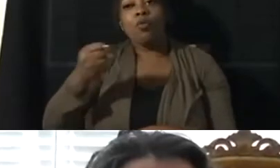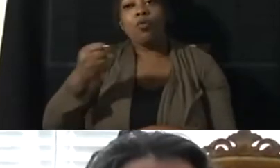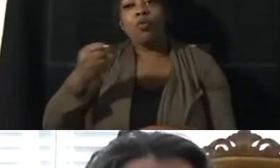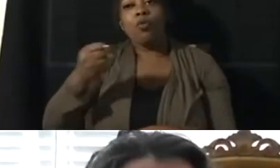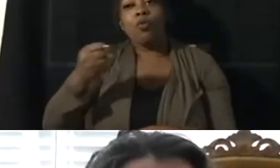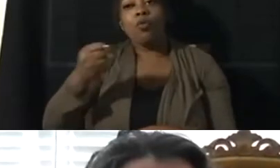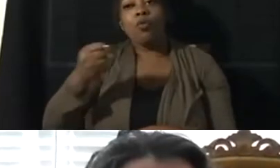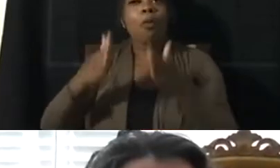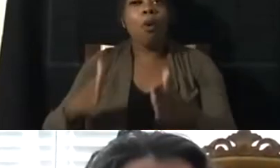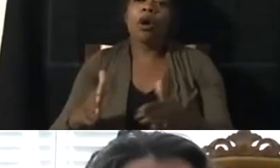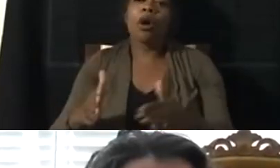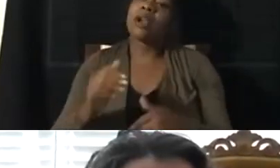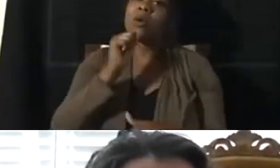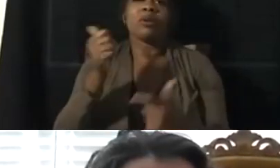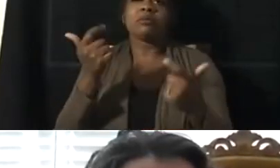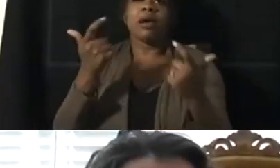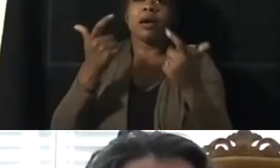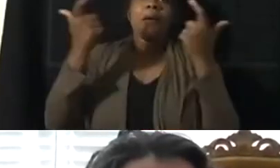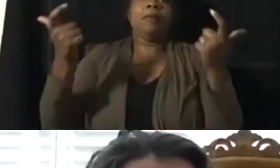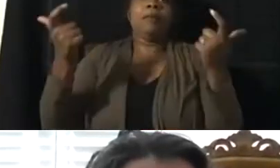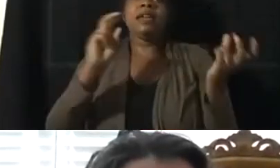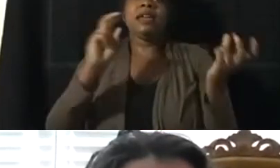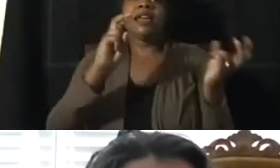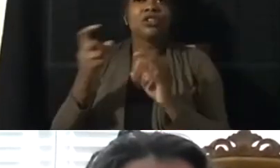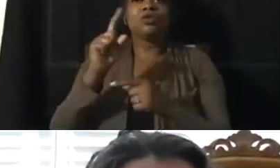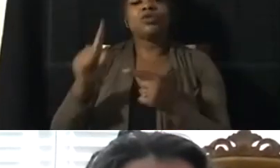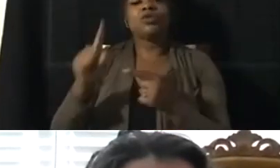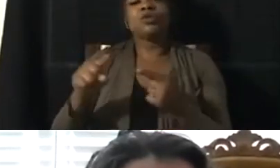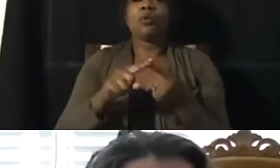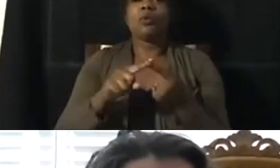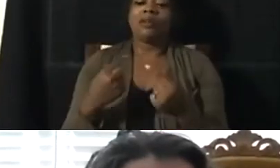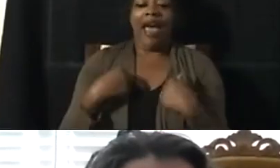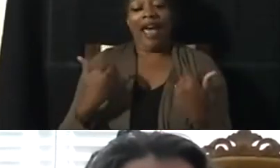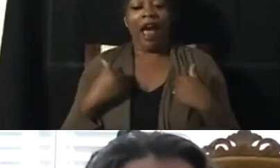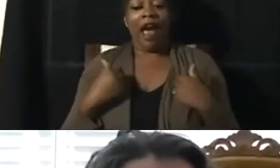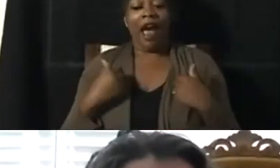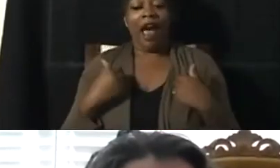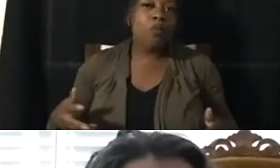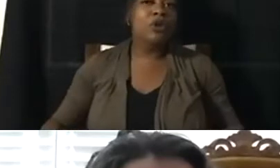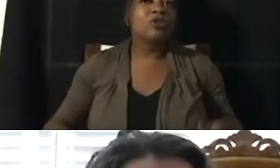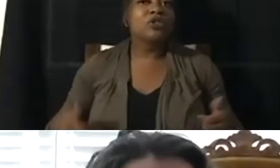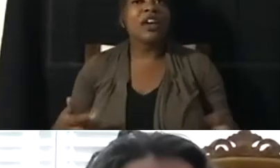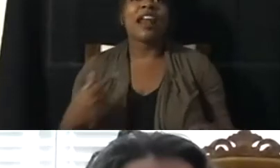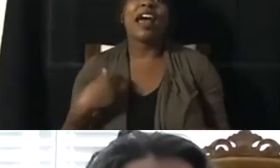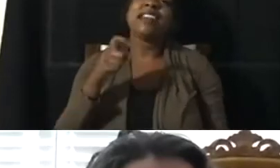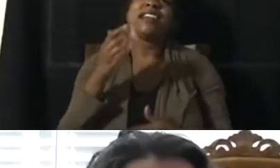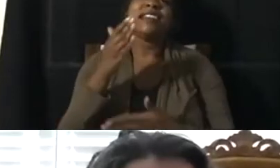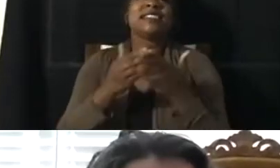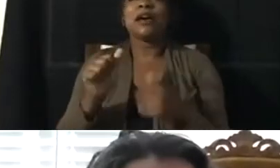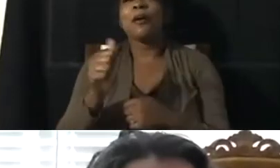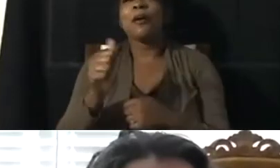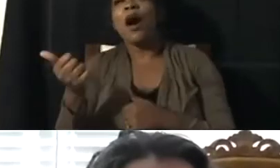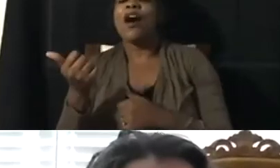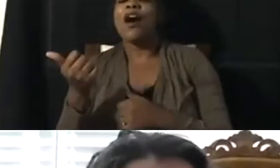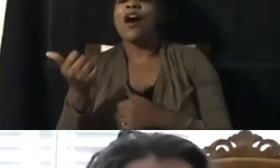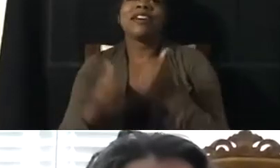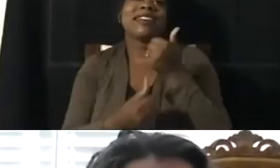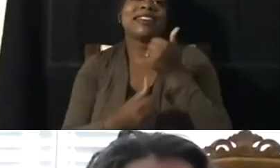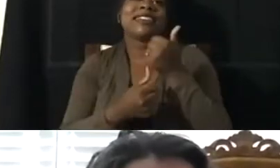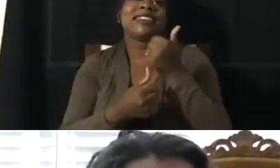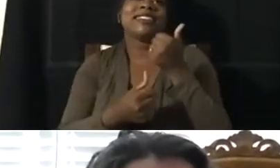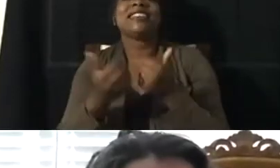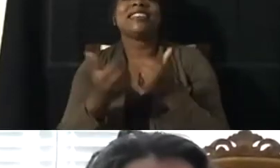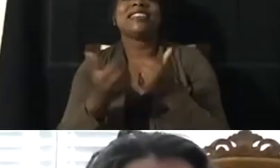when it came to me having a wheelchair, me needing a few extra assistive devices when it came to reporting and hosting.